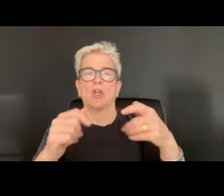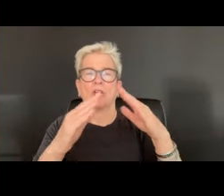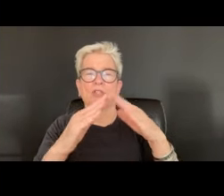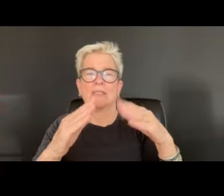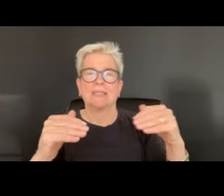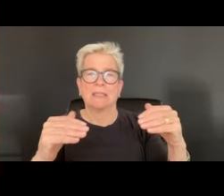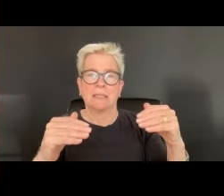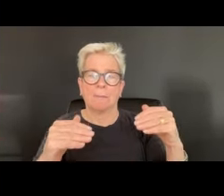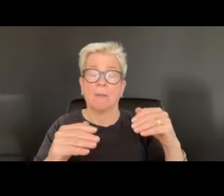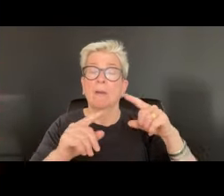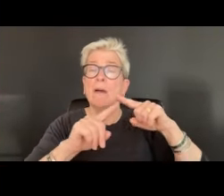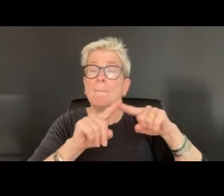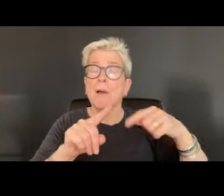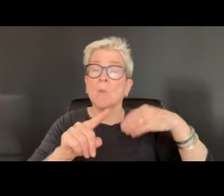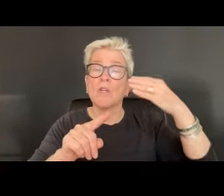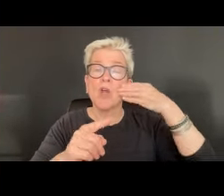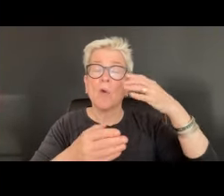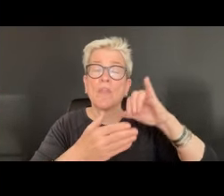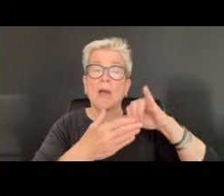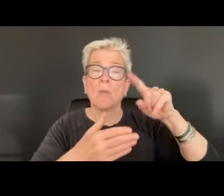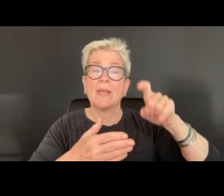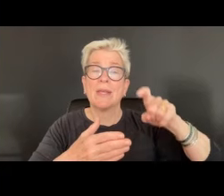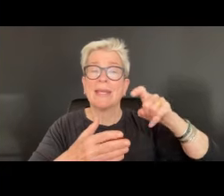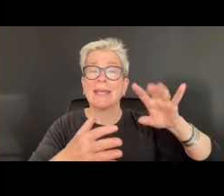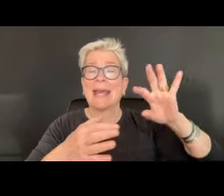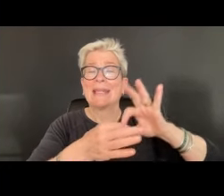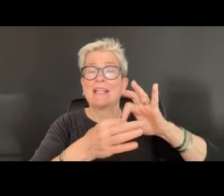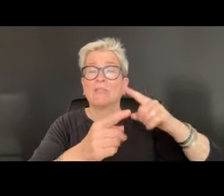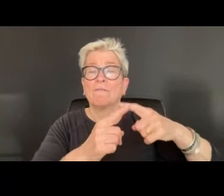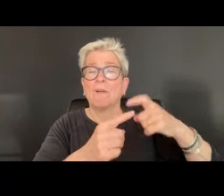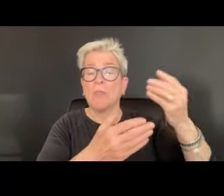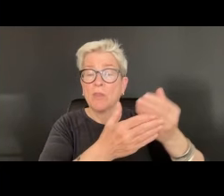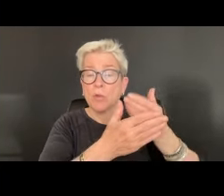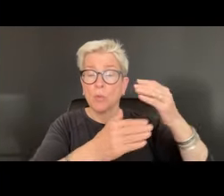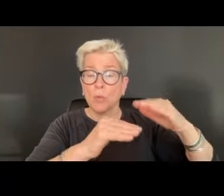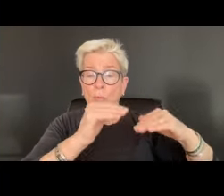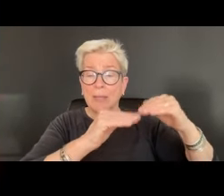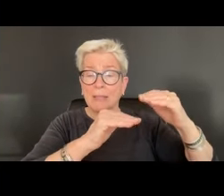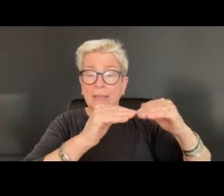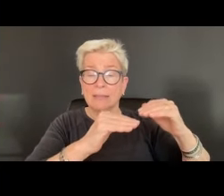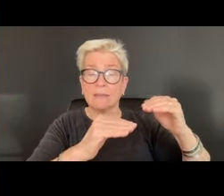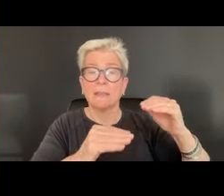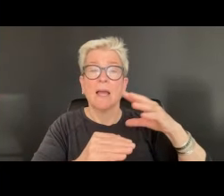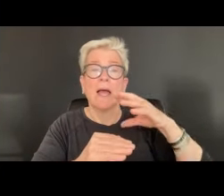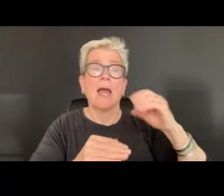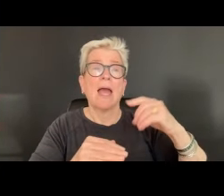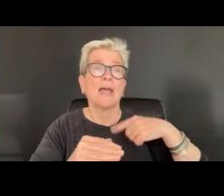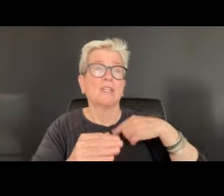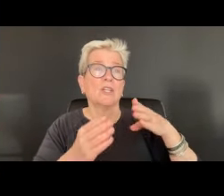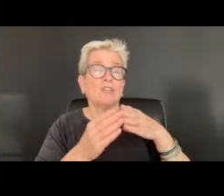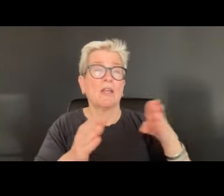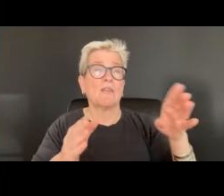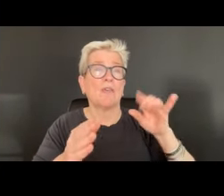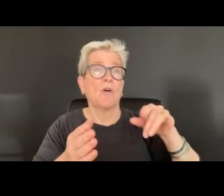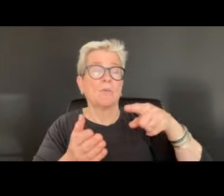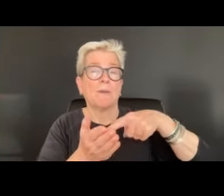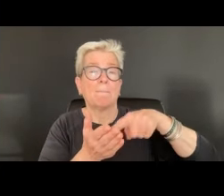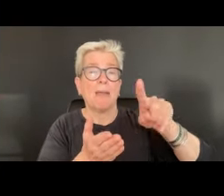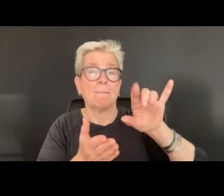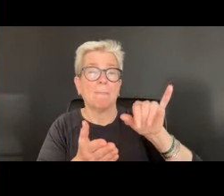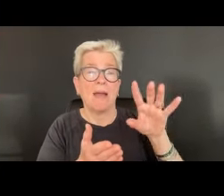from individual new buildings into main lines. Generally, those are paid for by